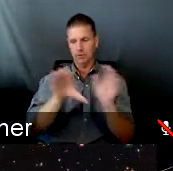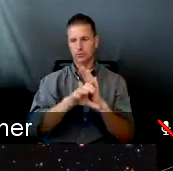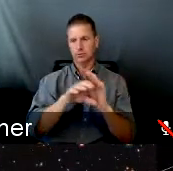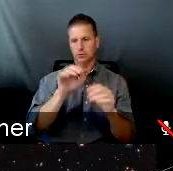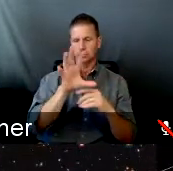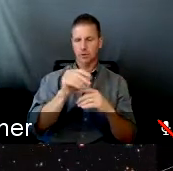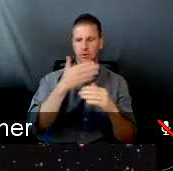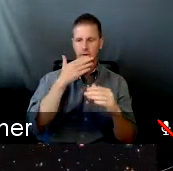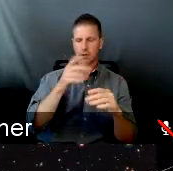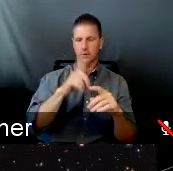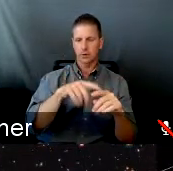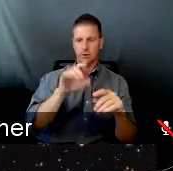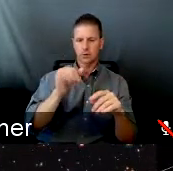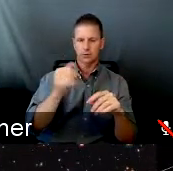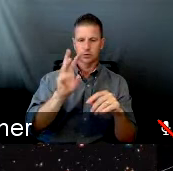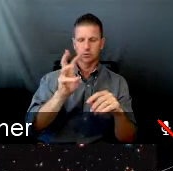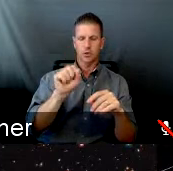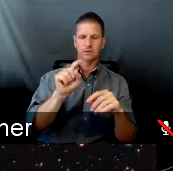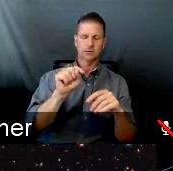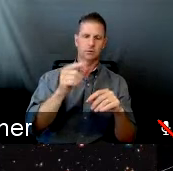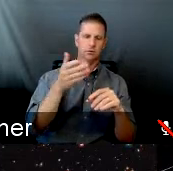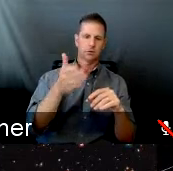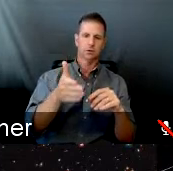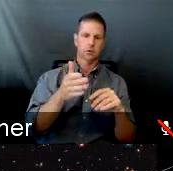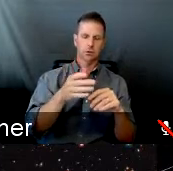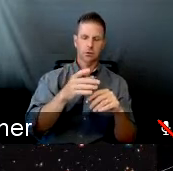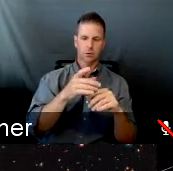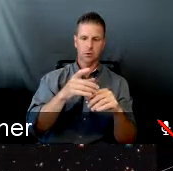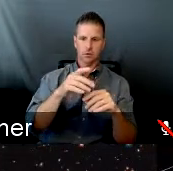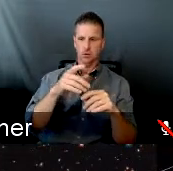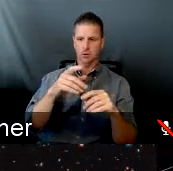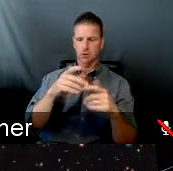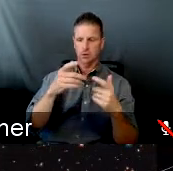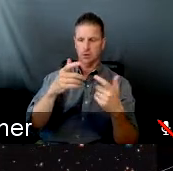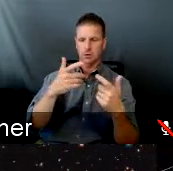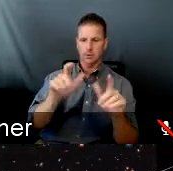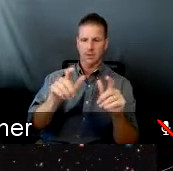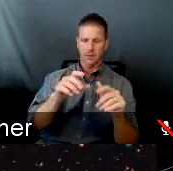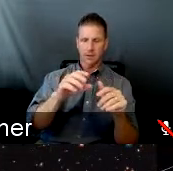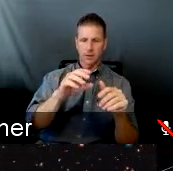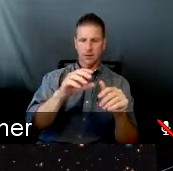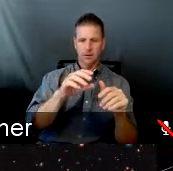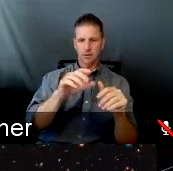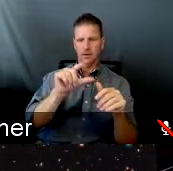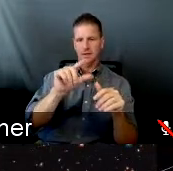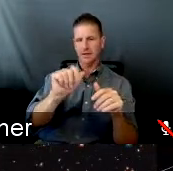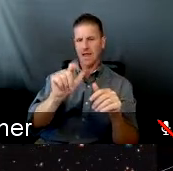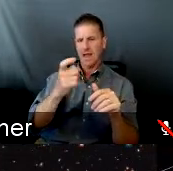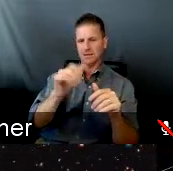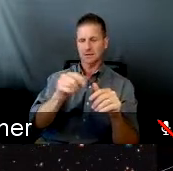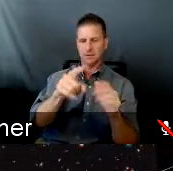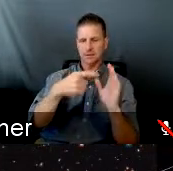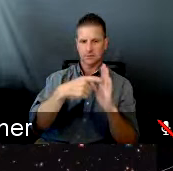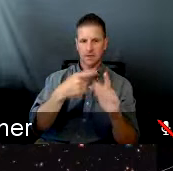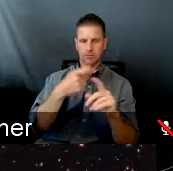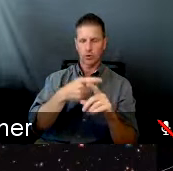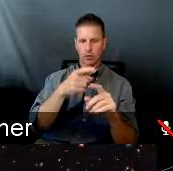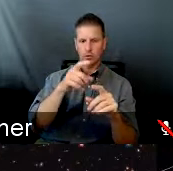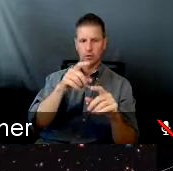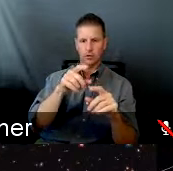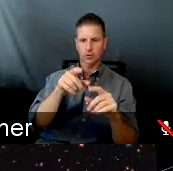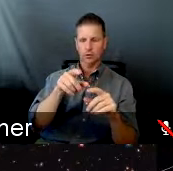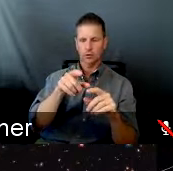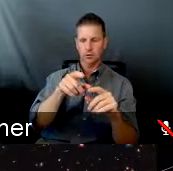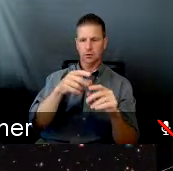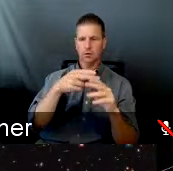to the JWST. And these are essentially just massive galaxy fields. And so what you're seeing here is actually an example from a particular survey I'm a part of